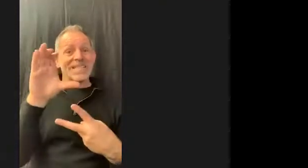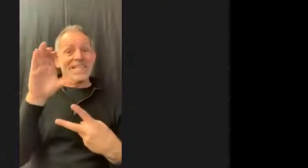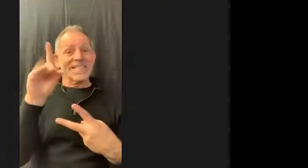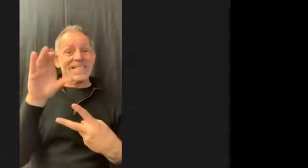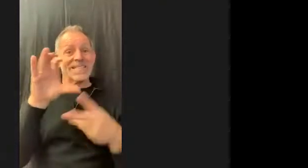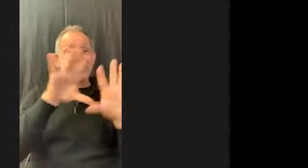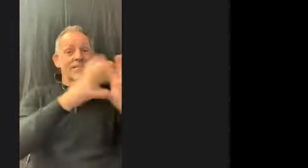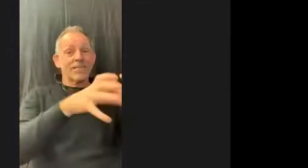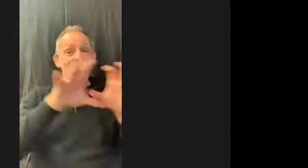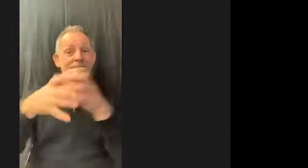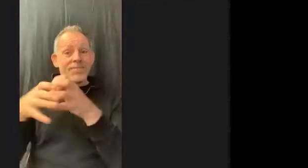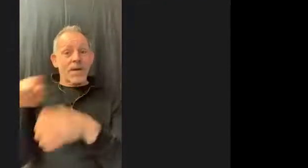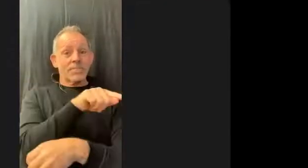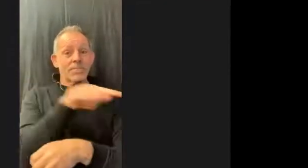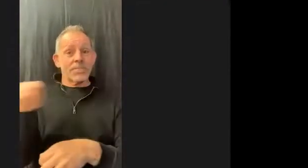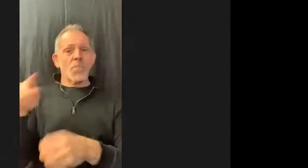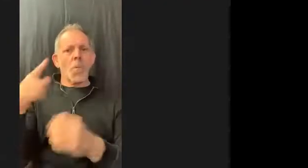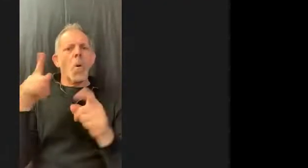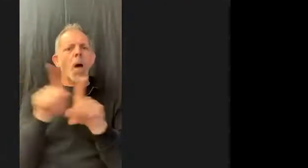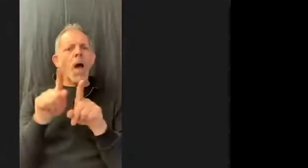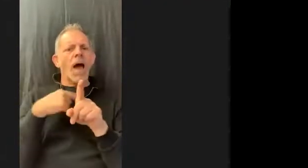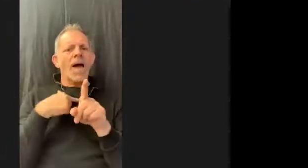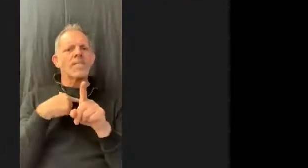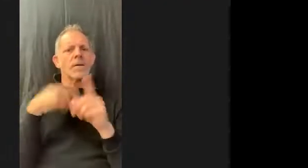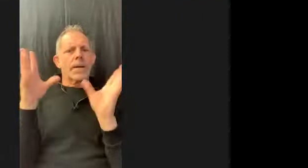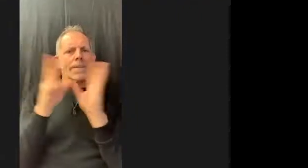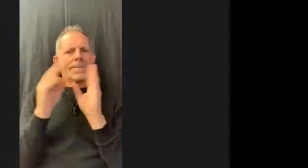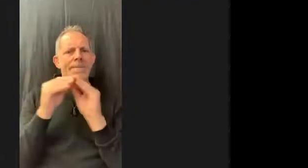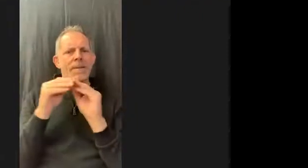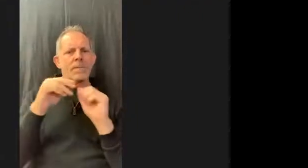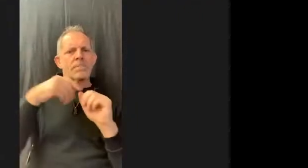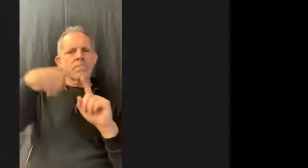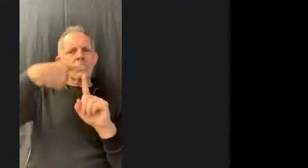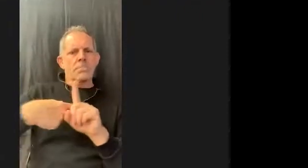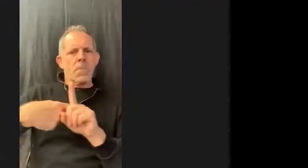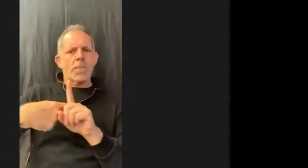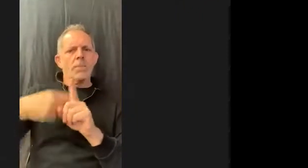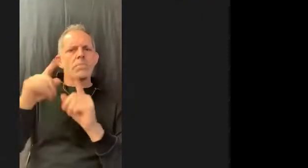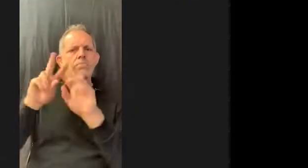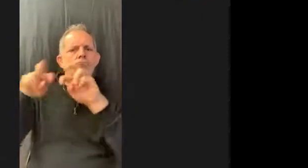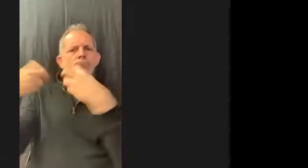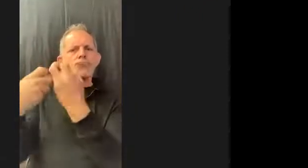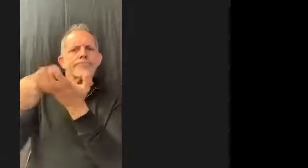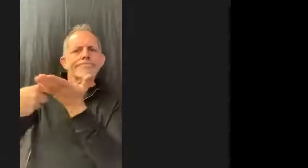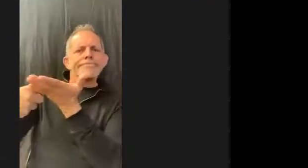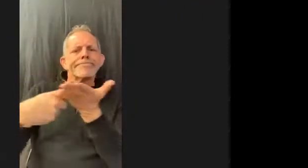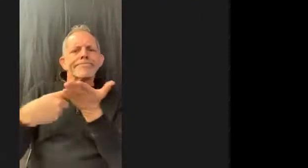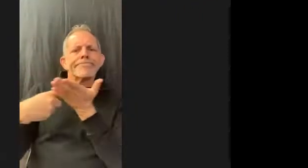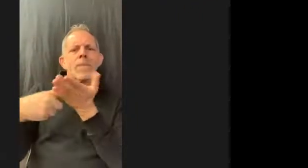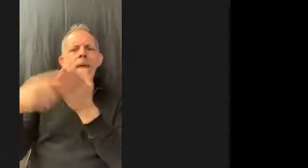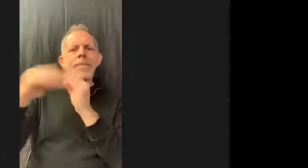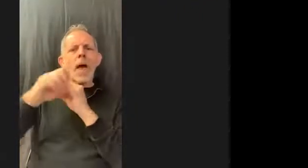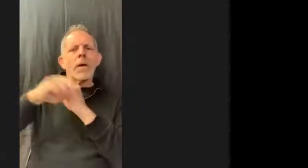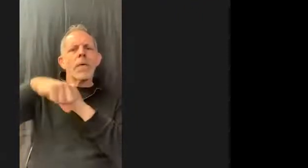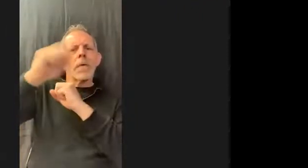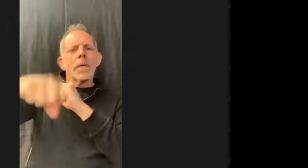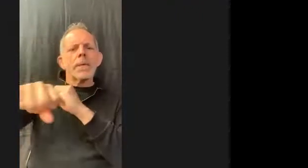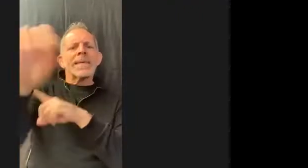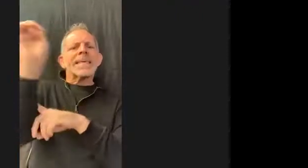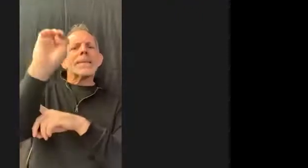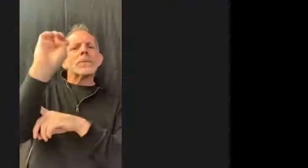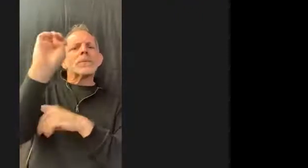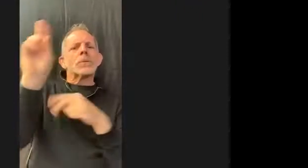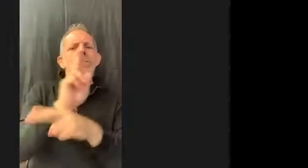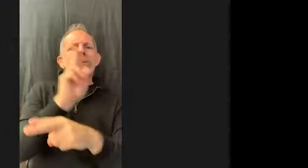this month to begin discussion on extending the emergency use authorization for